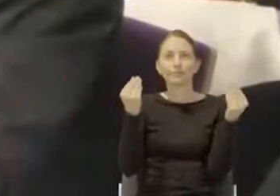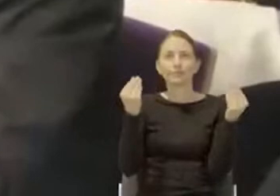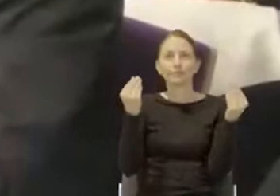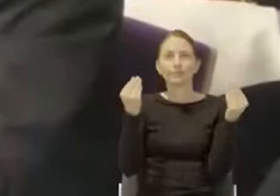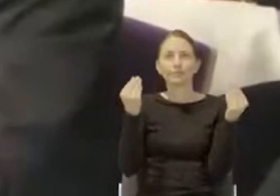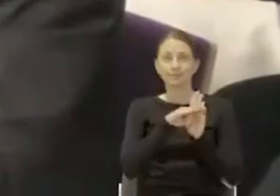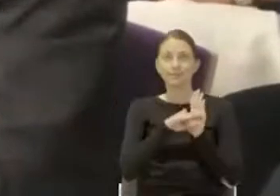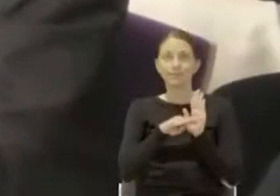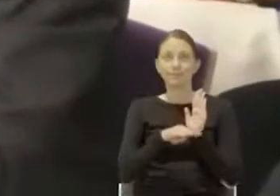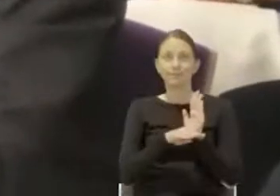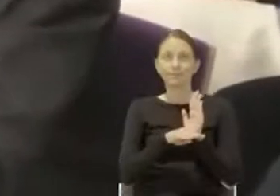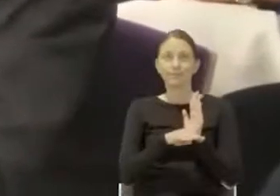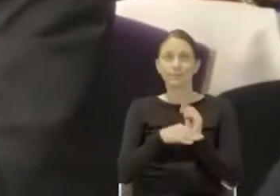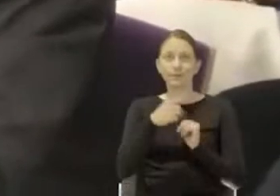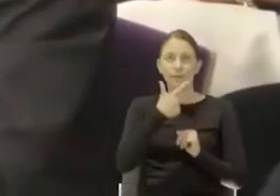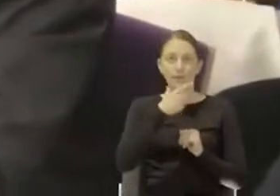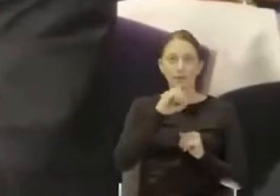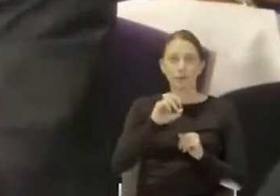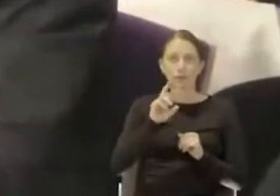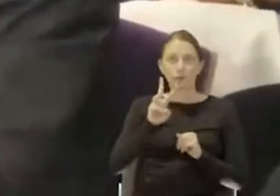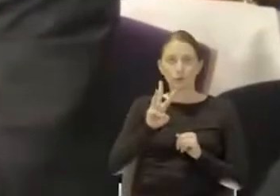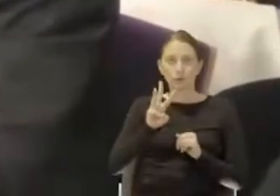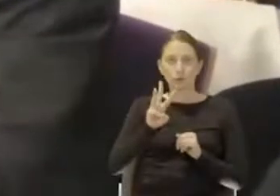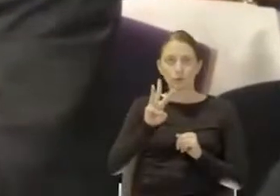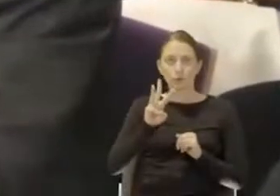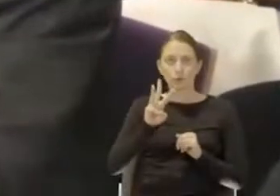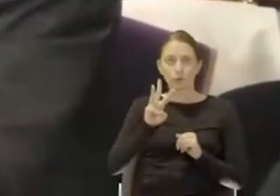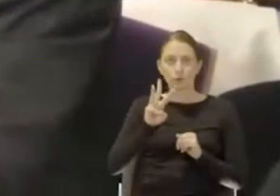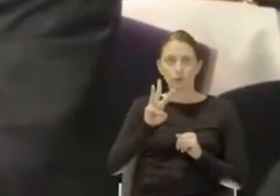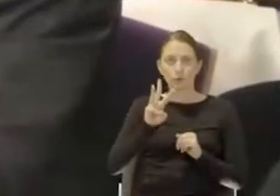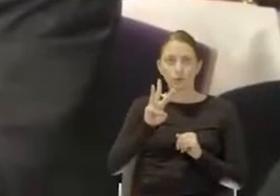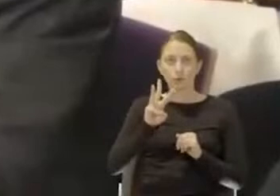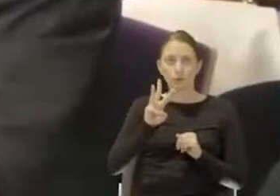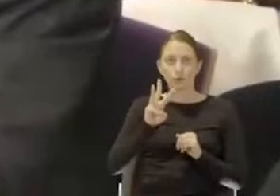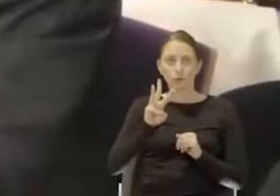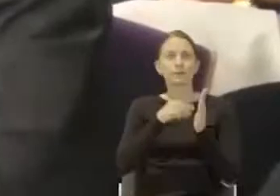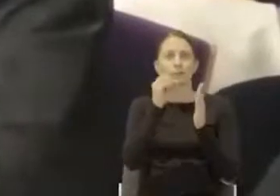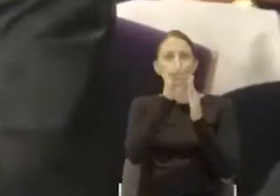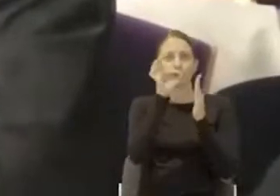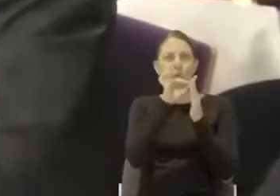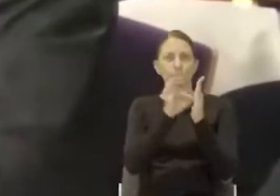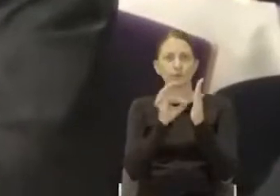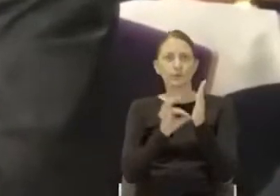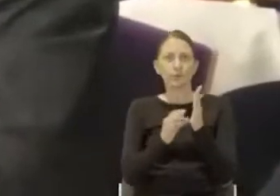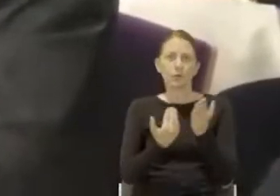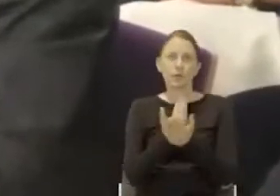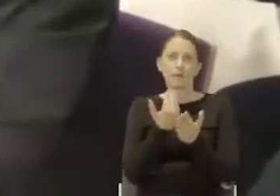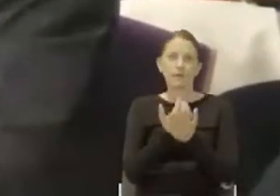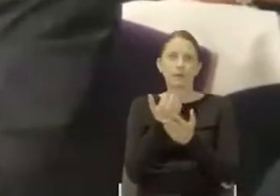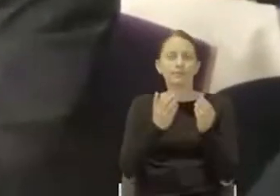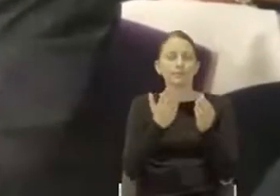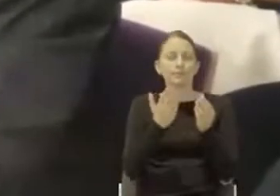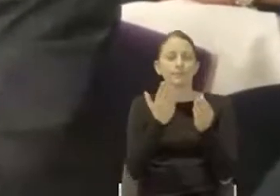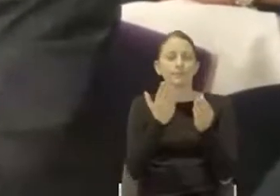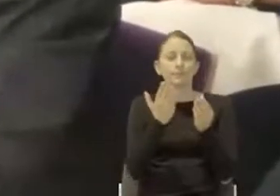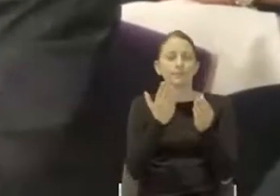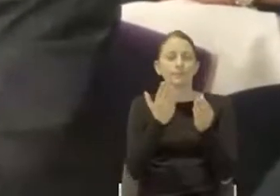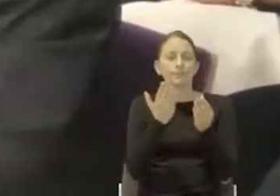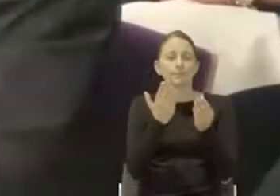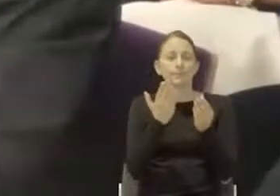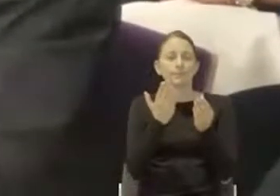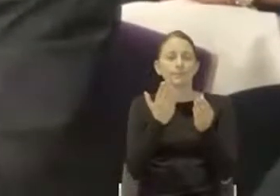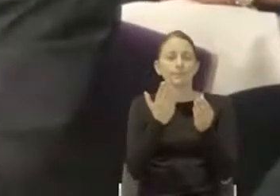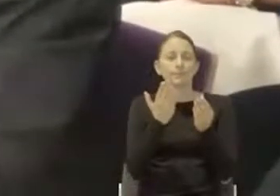the new Urban Agenda as the main globally agreed documents guiding sustainable urbanization are of particular